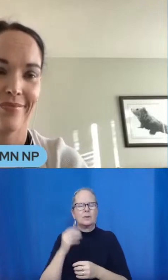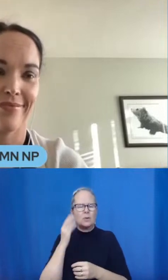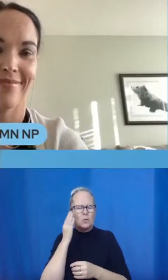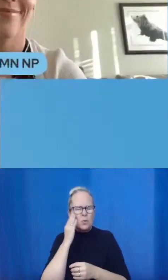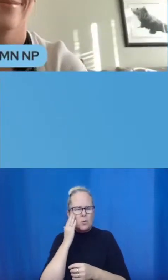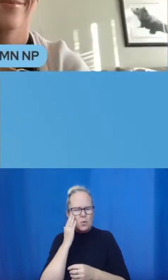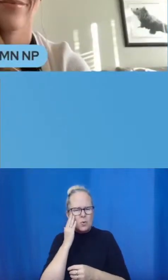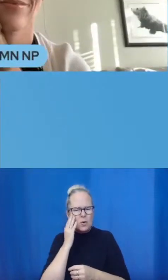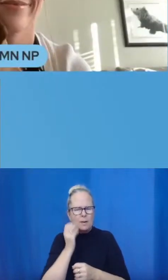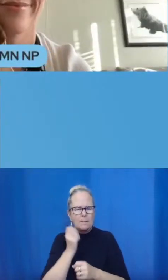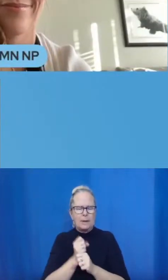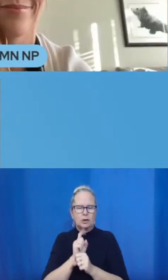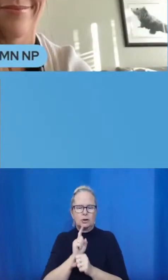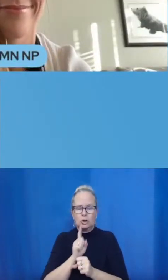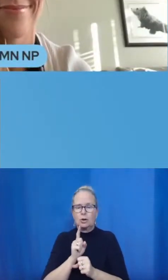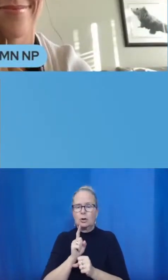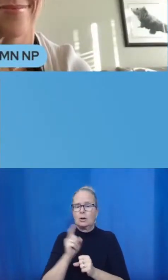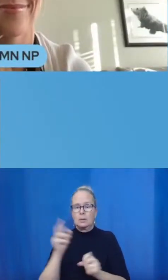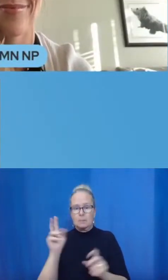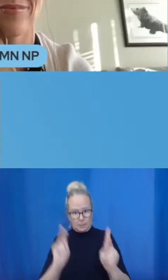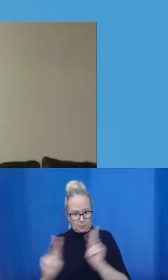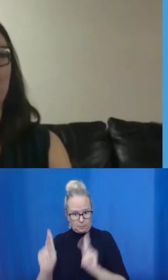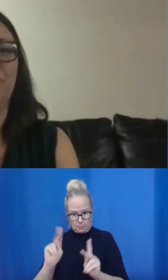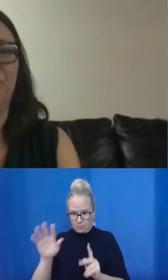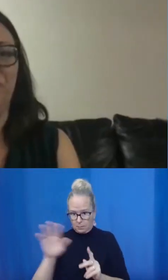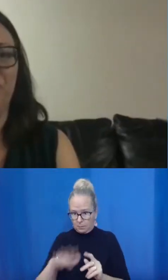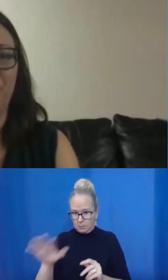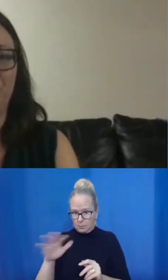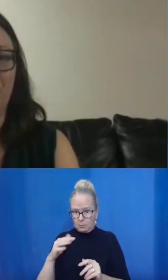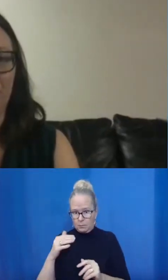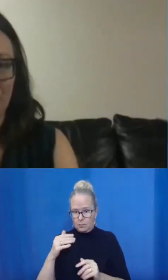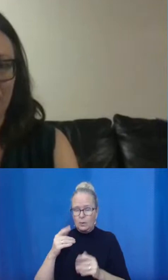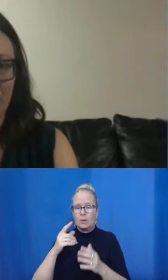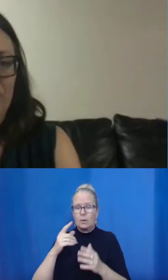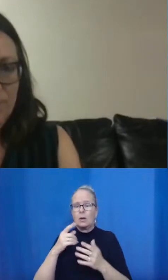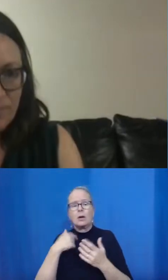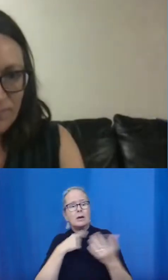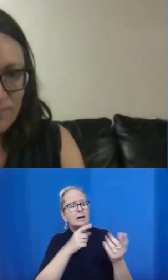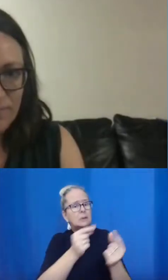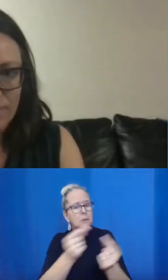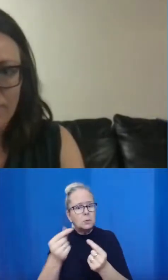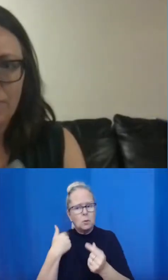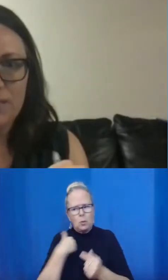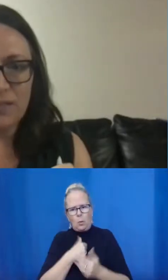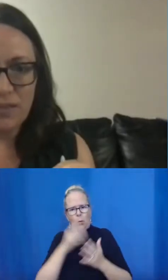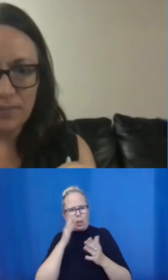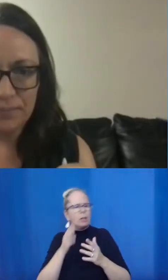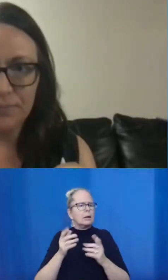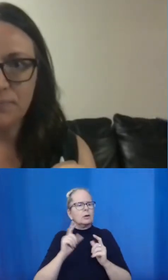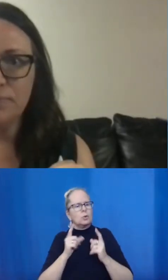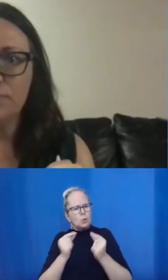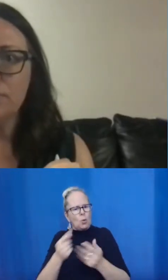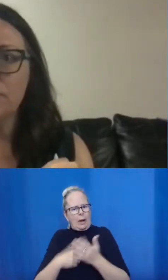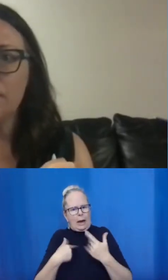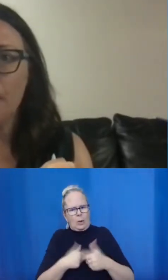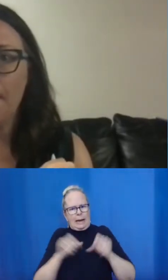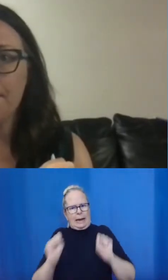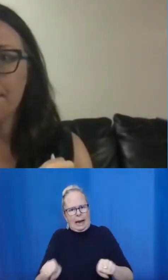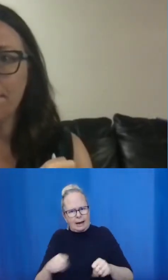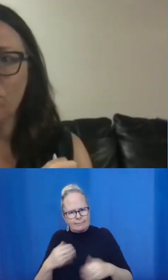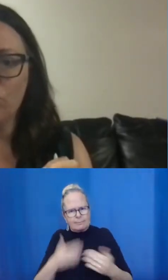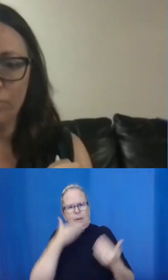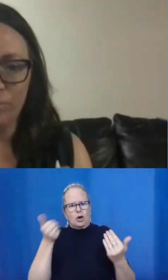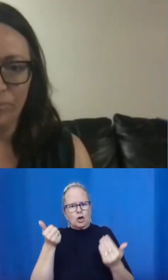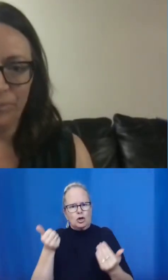Booker, I'm going to bring Dr. Peters in to share perspectives on how the last 21 months